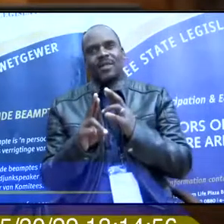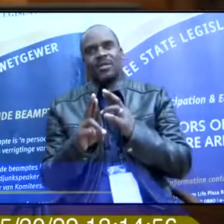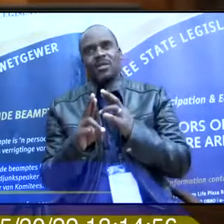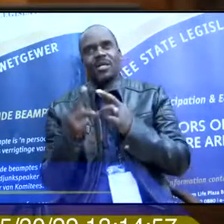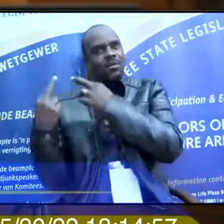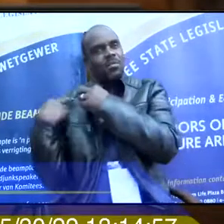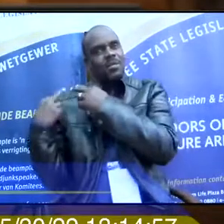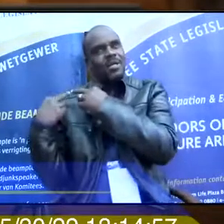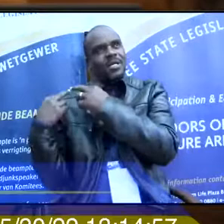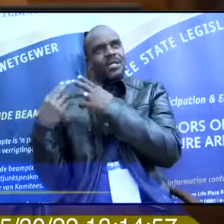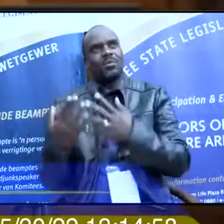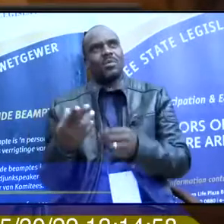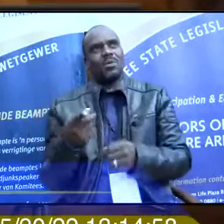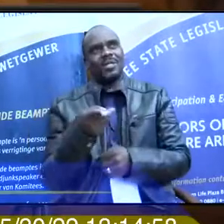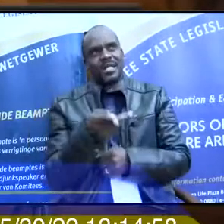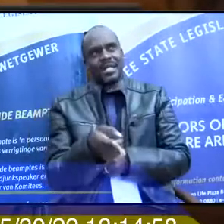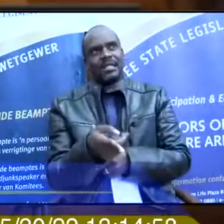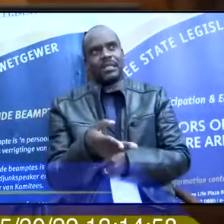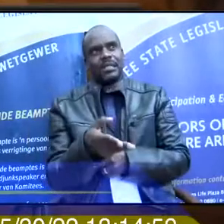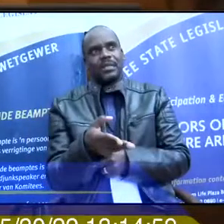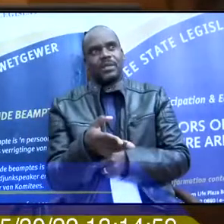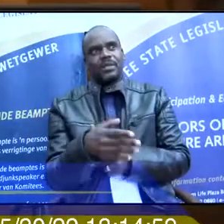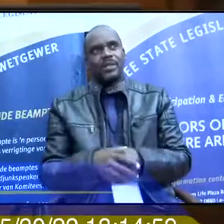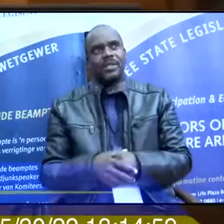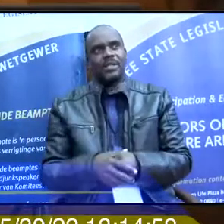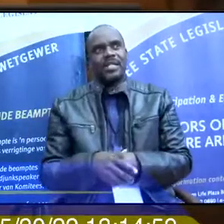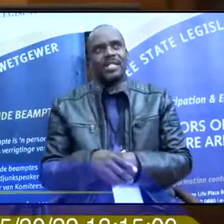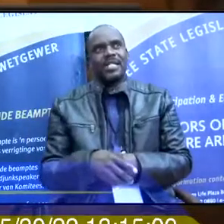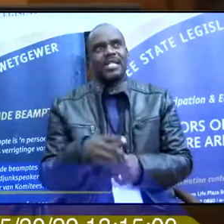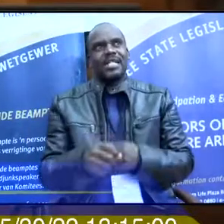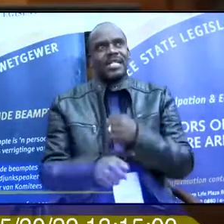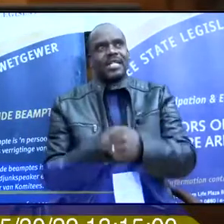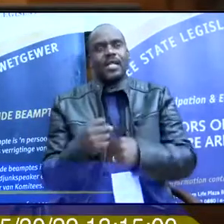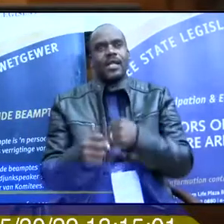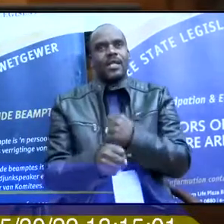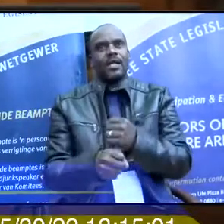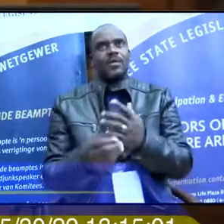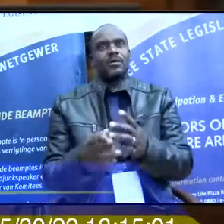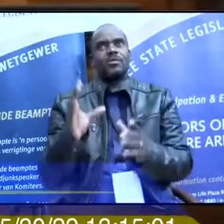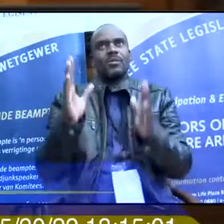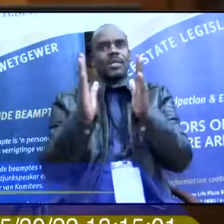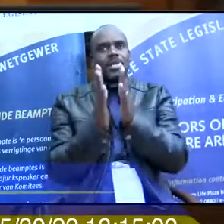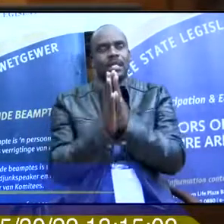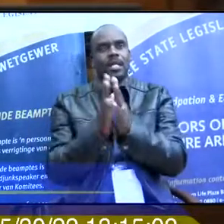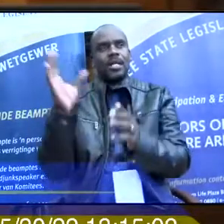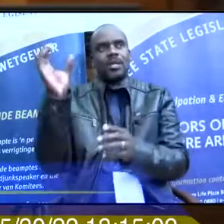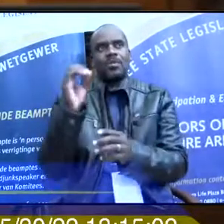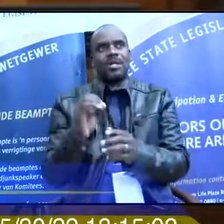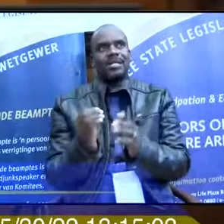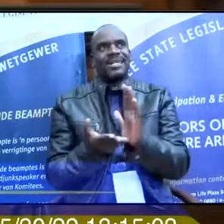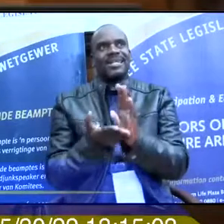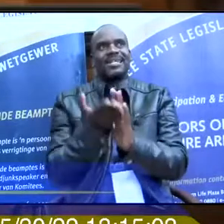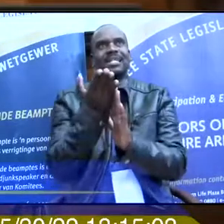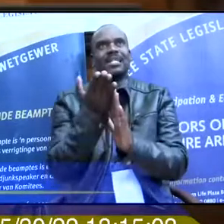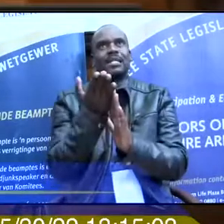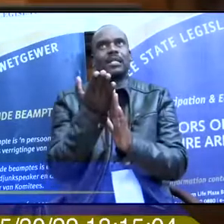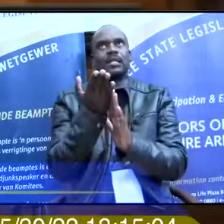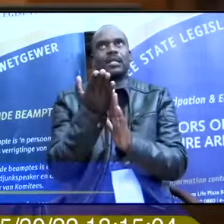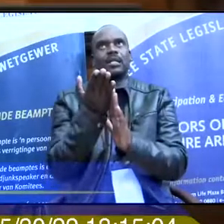positively to their request this year we are calling for a 10 percent increase increment